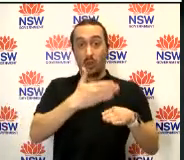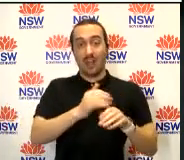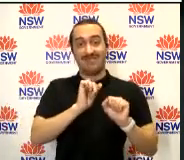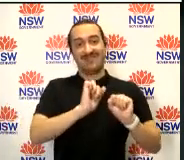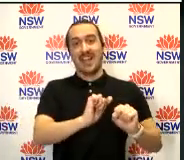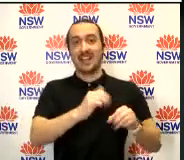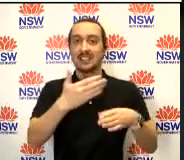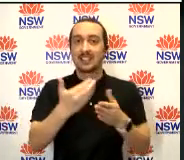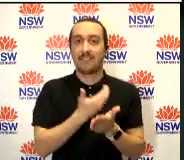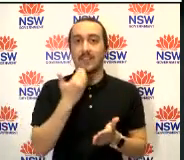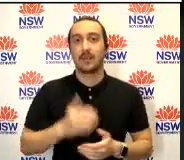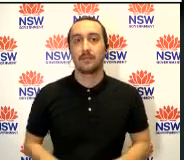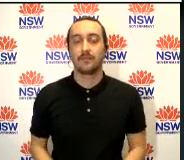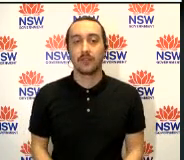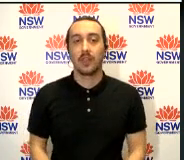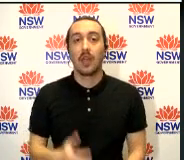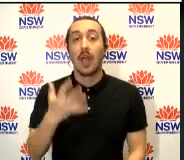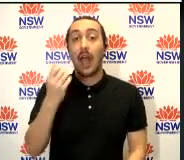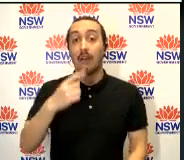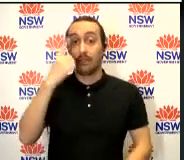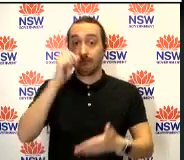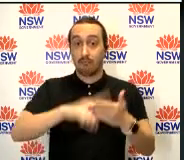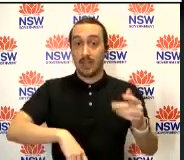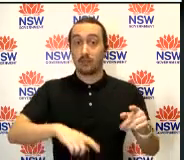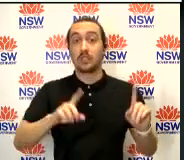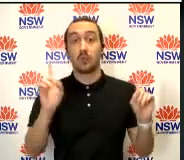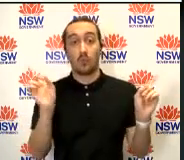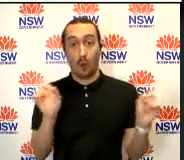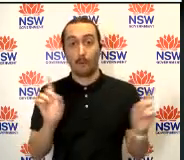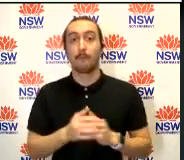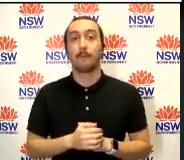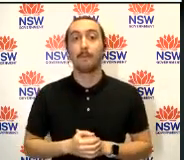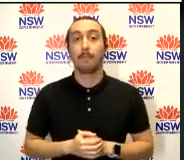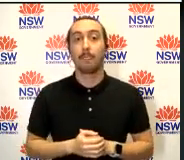There are existing on-the-spot penalties that relates to falls ranging from